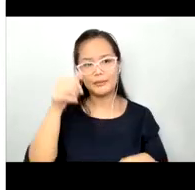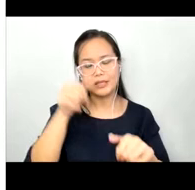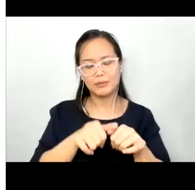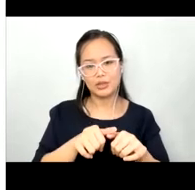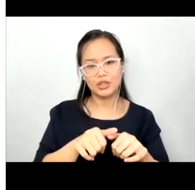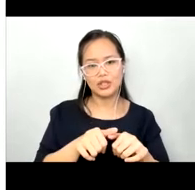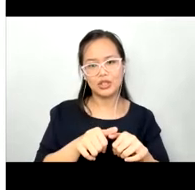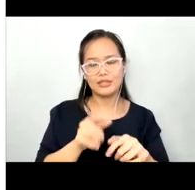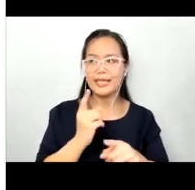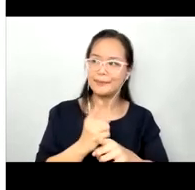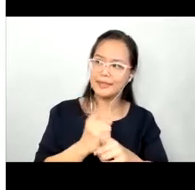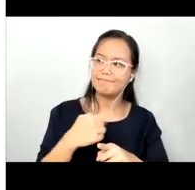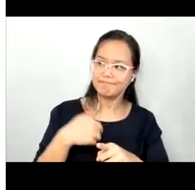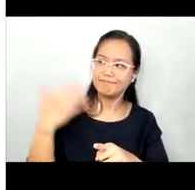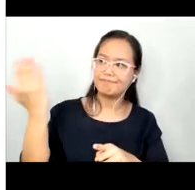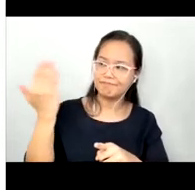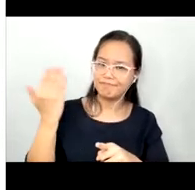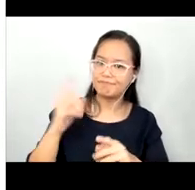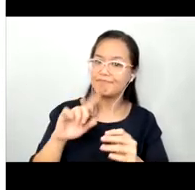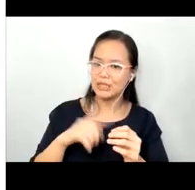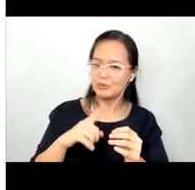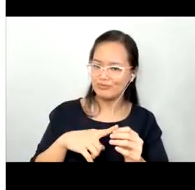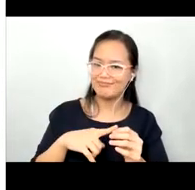exactly was I supposed to talk about?